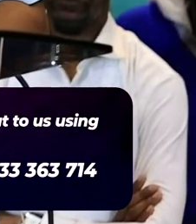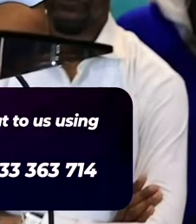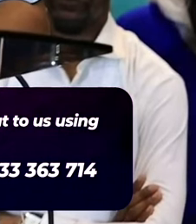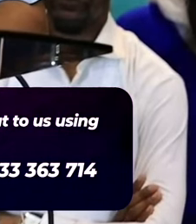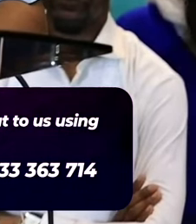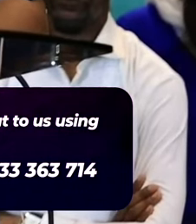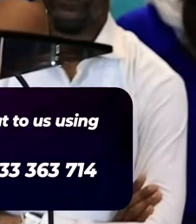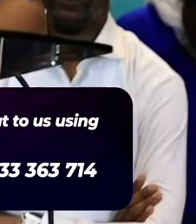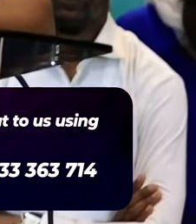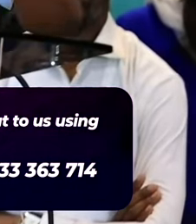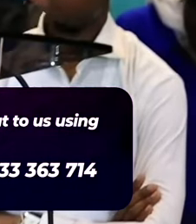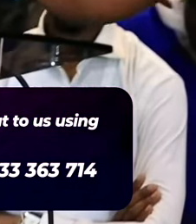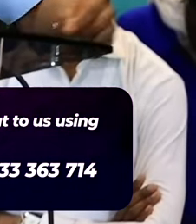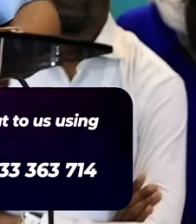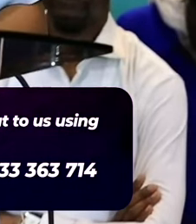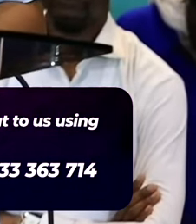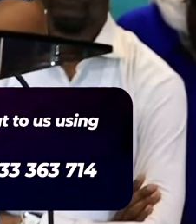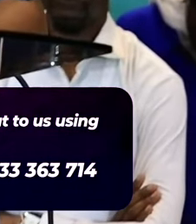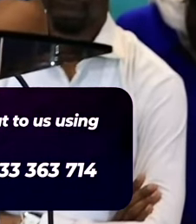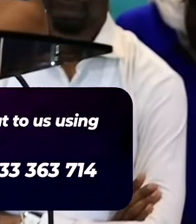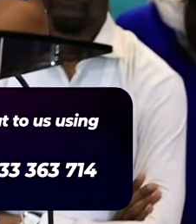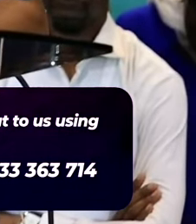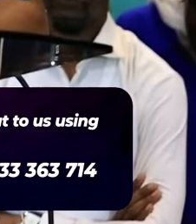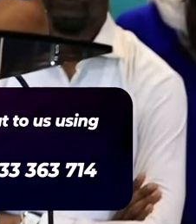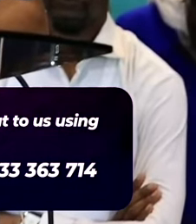He wants to misdirect and misguide